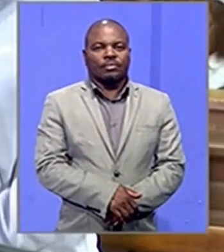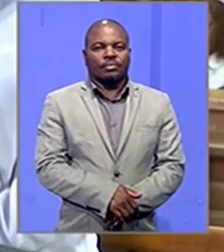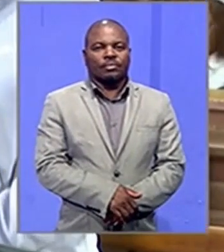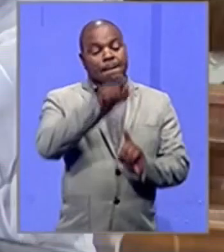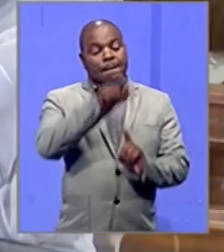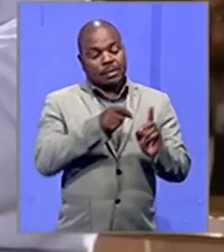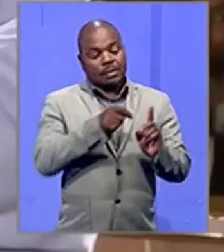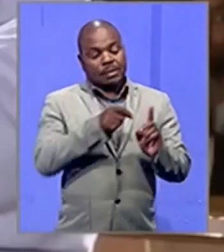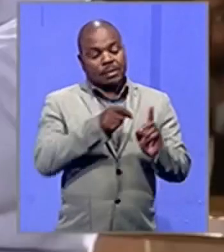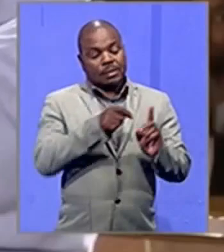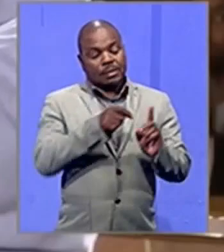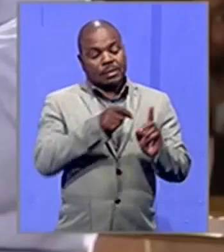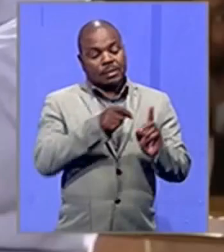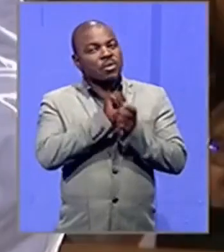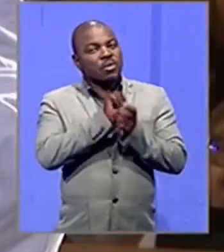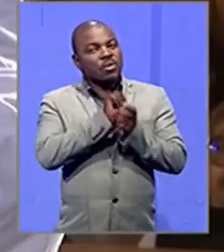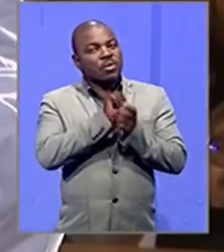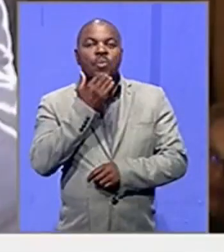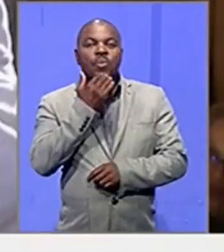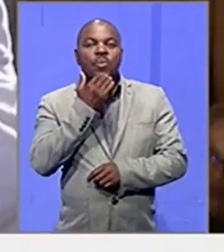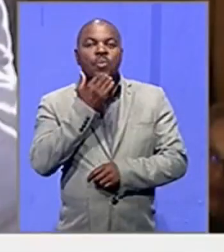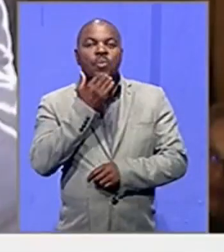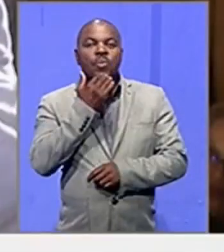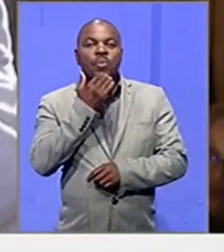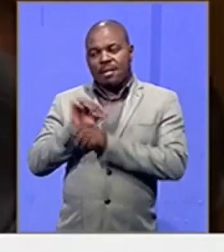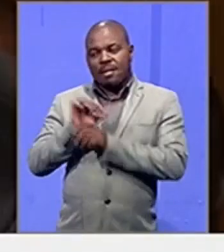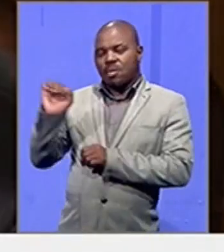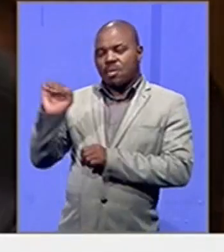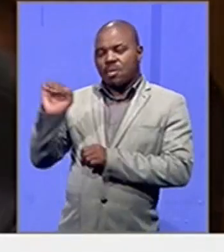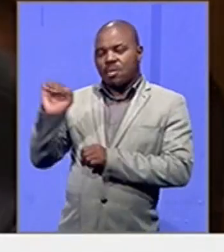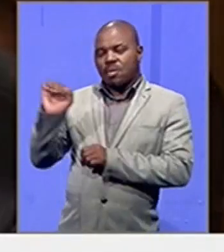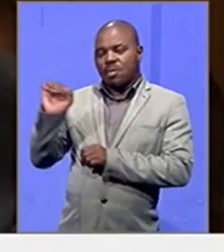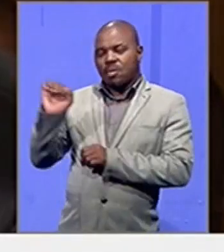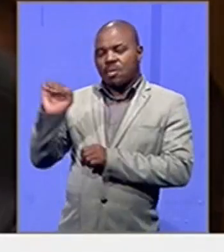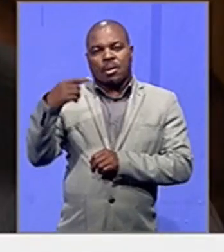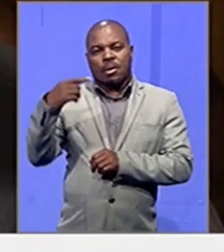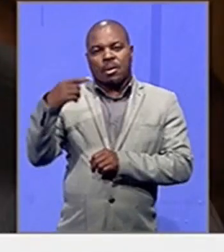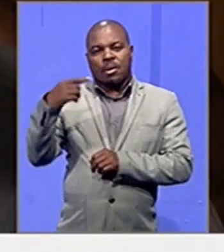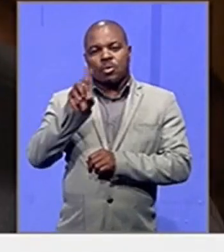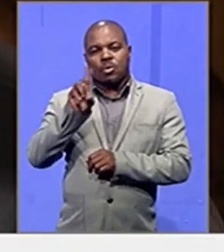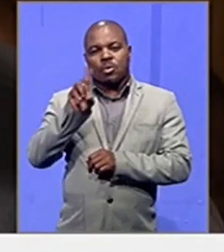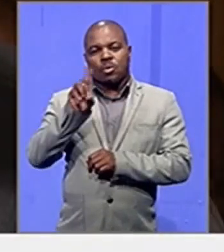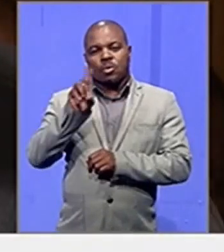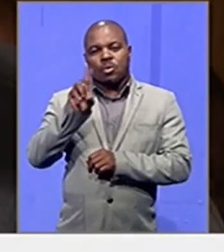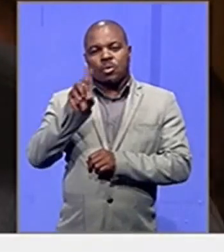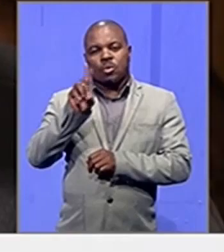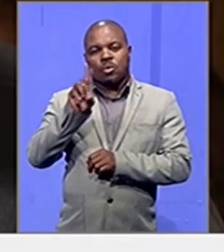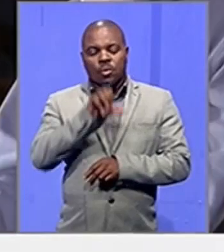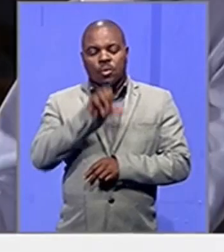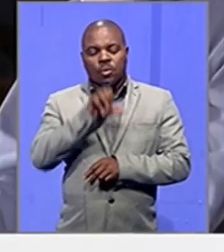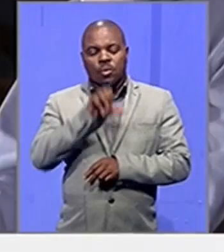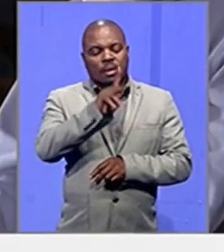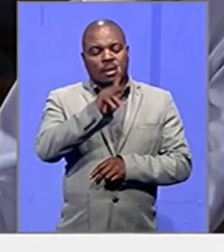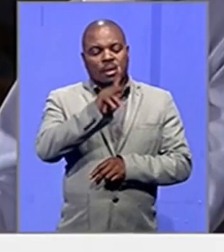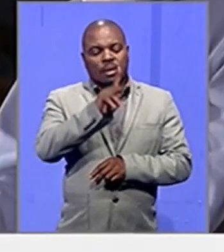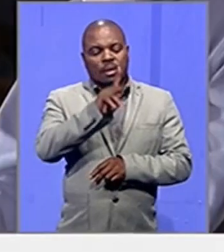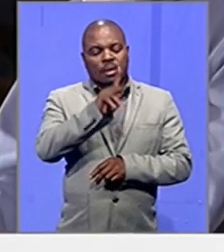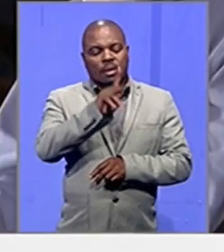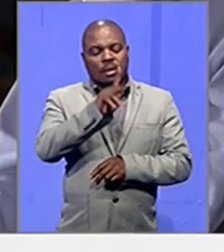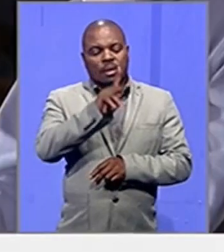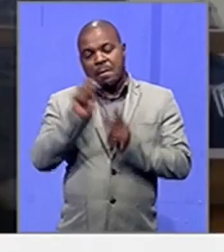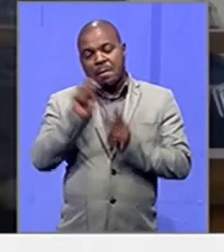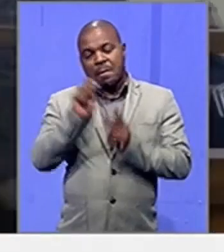Moqosuwa wa bobedi nyeweng ya Thabo Bestere eo e leng ntatangaka Ditaba Magudumana Zolile Sekeleni o lokolotswe ka beile diranta tse